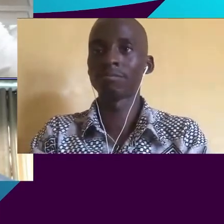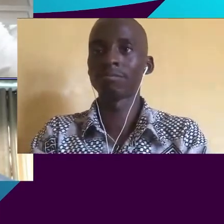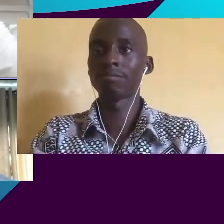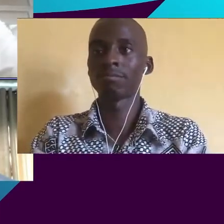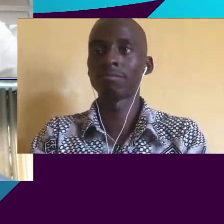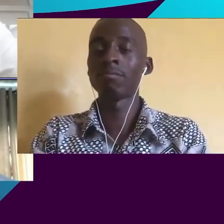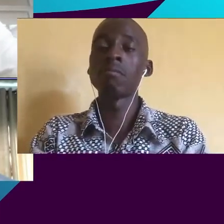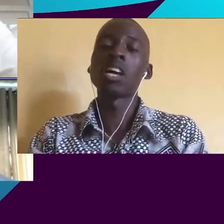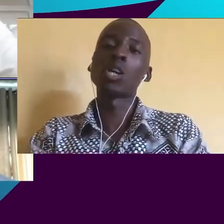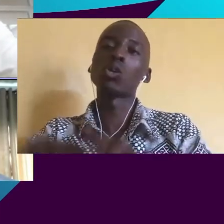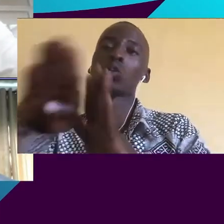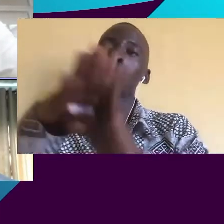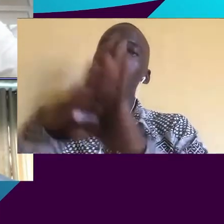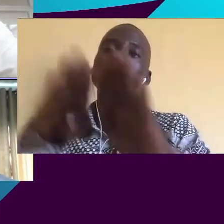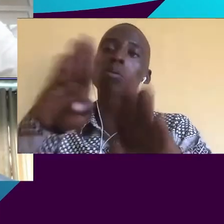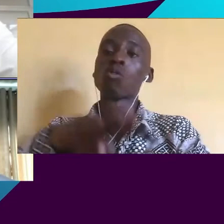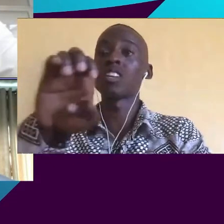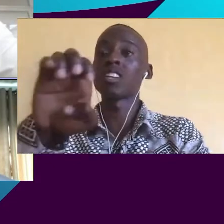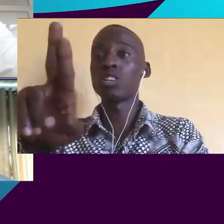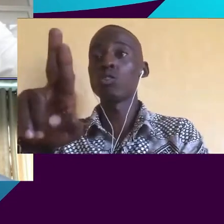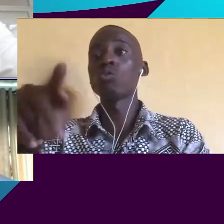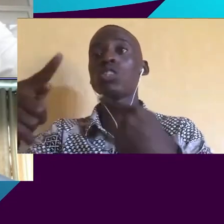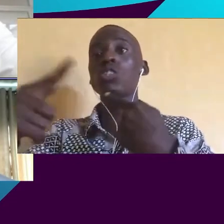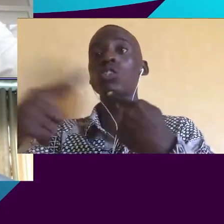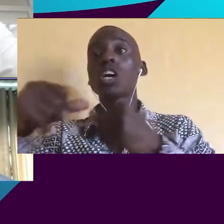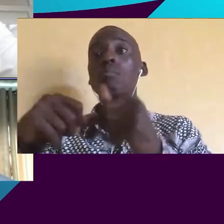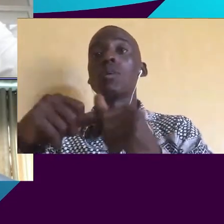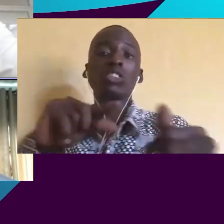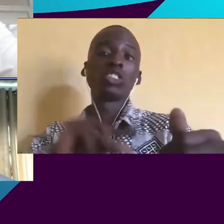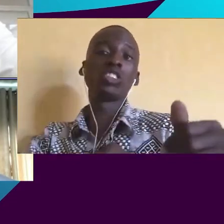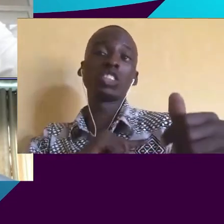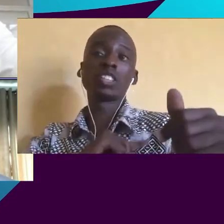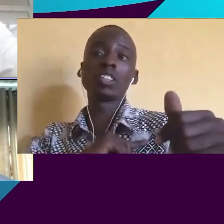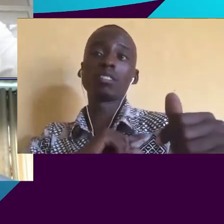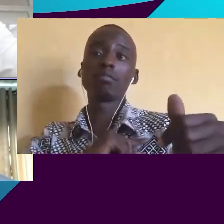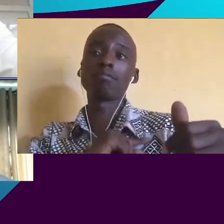about gender